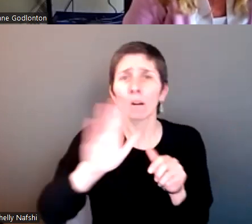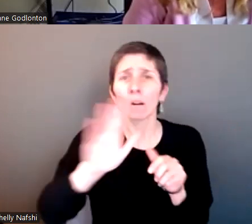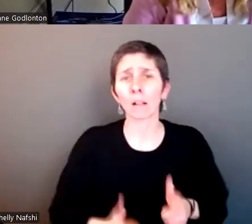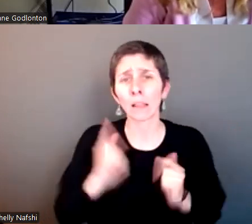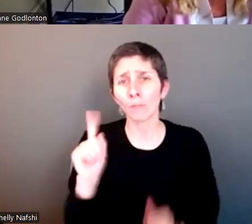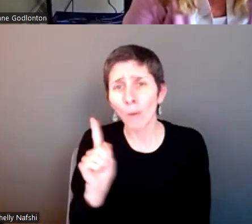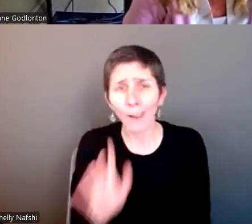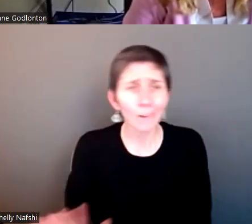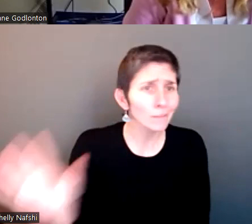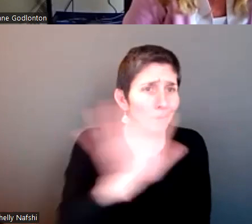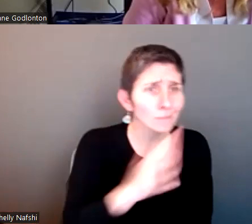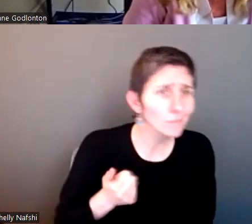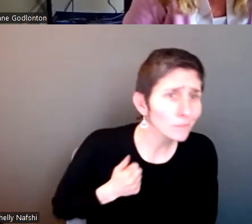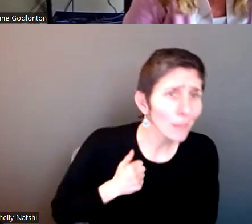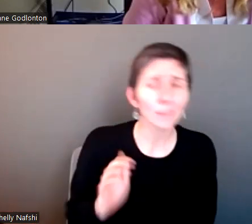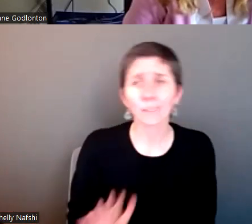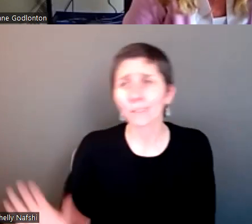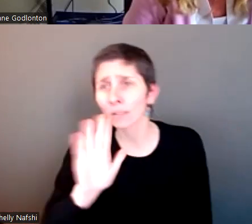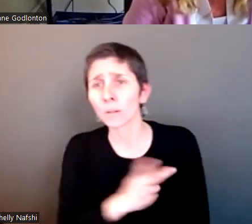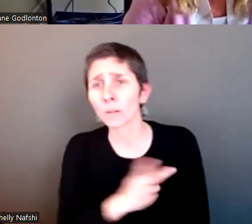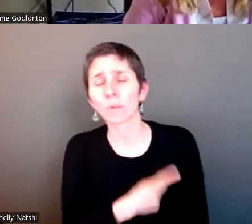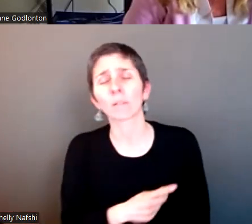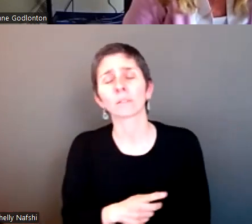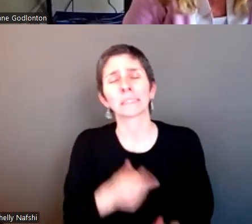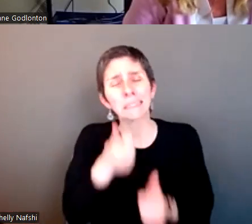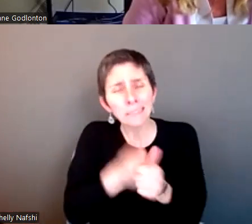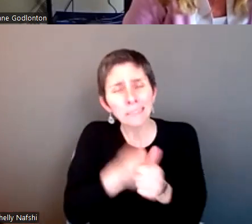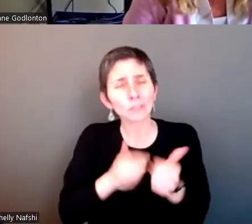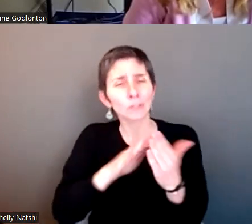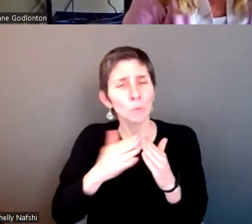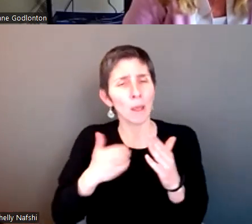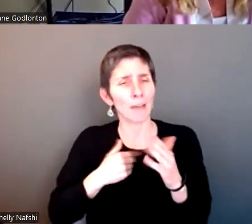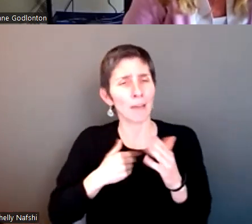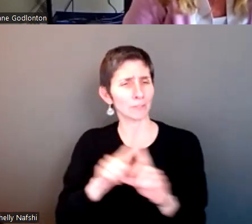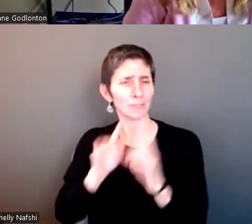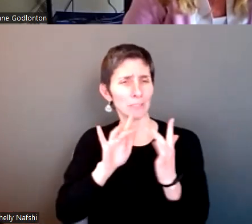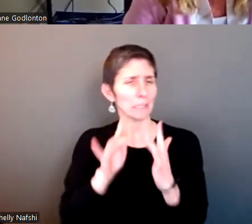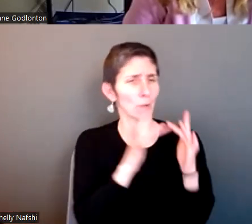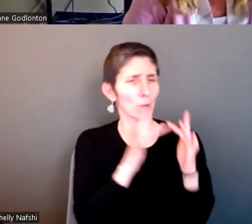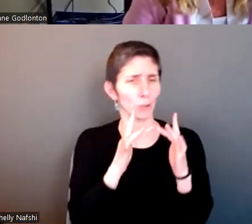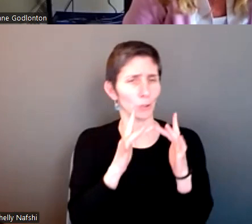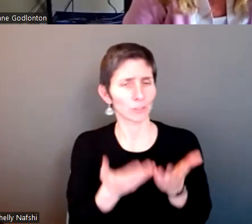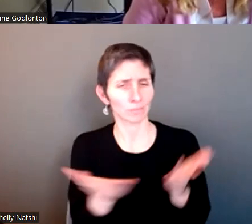country, because there's different networks of people out there that are all focused and interested in this area.